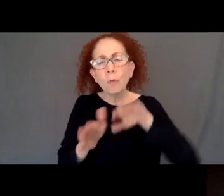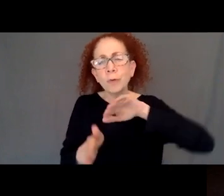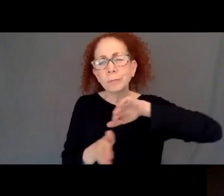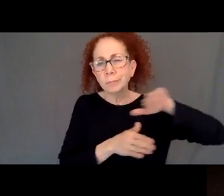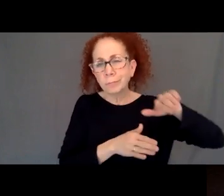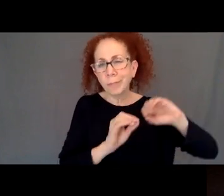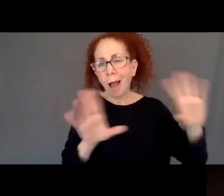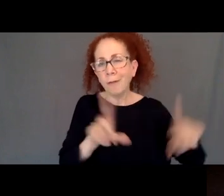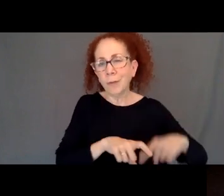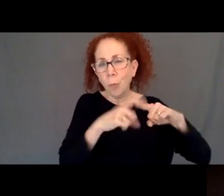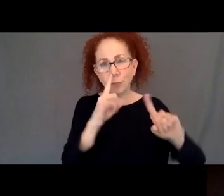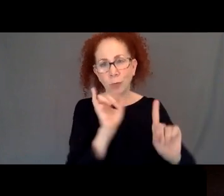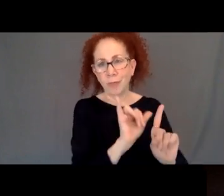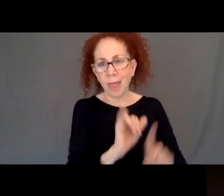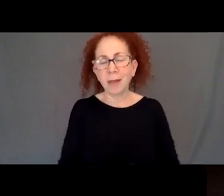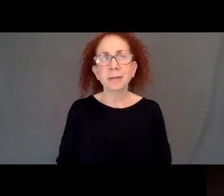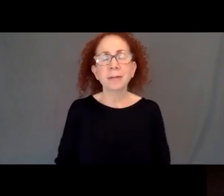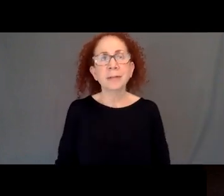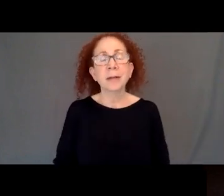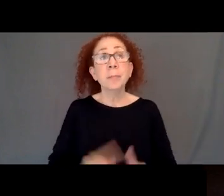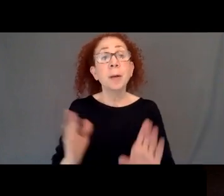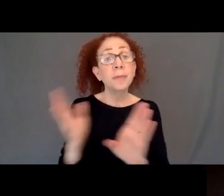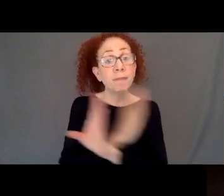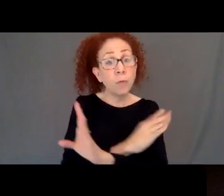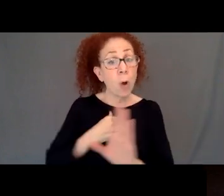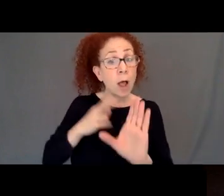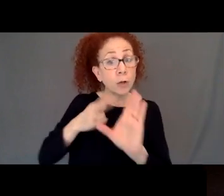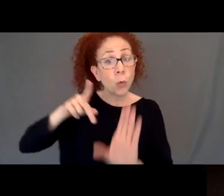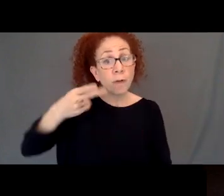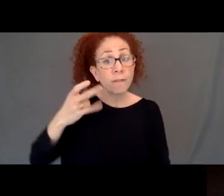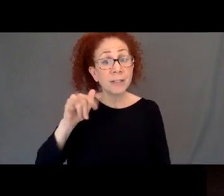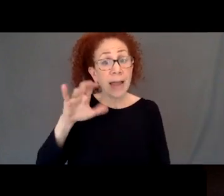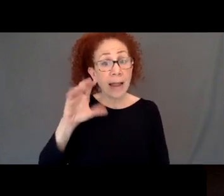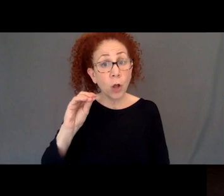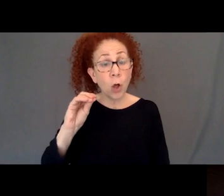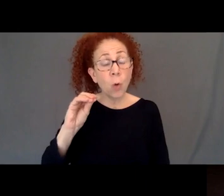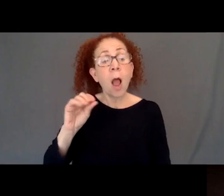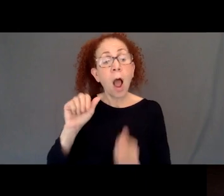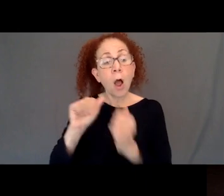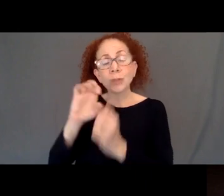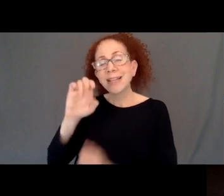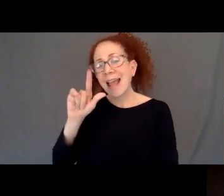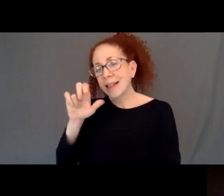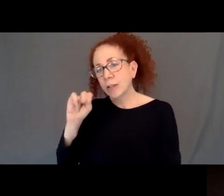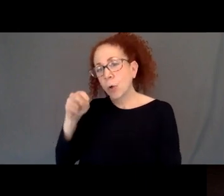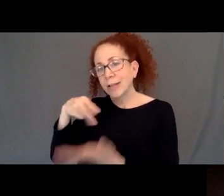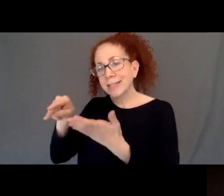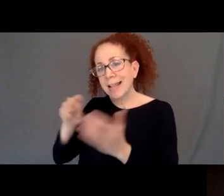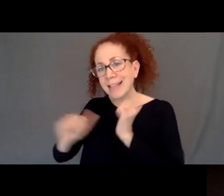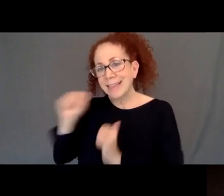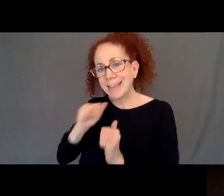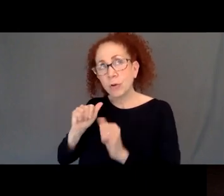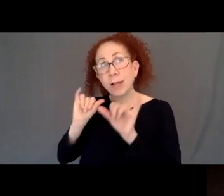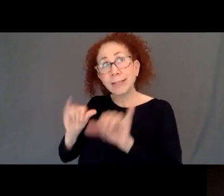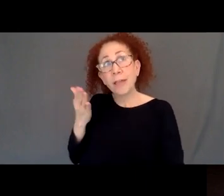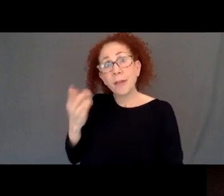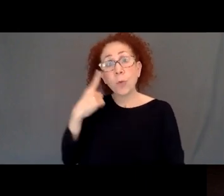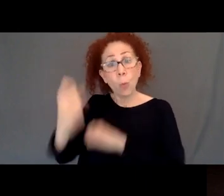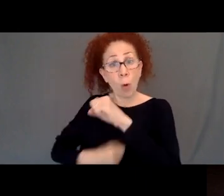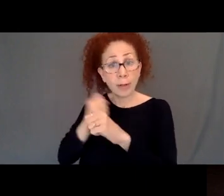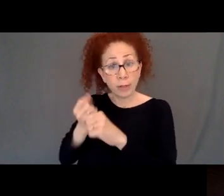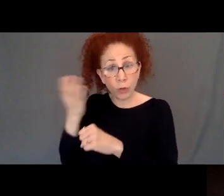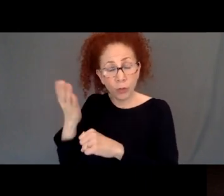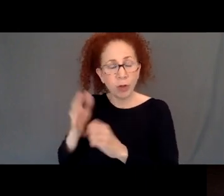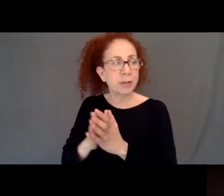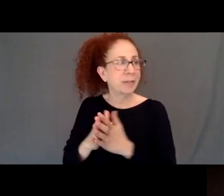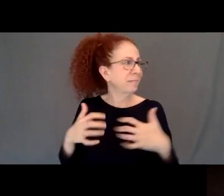on pause before I joined Philadanco, I was dancing with Elion Dance Theater, and I had stayed with the company for about a year.